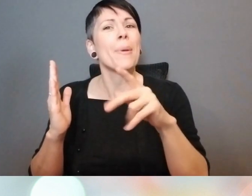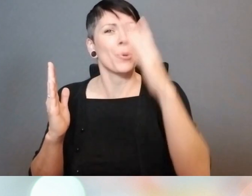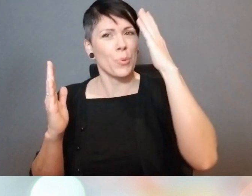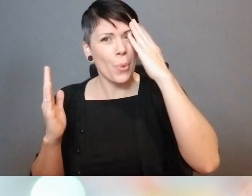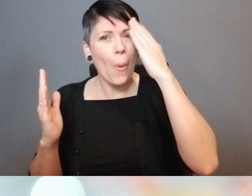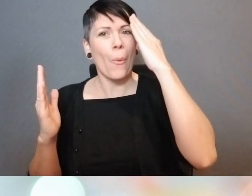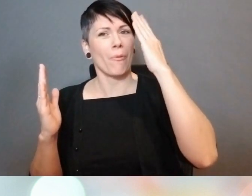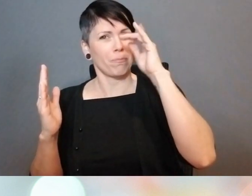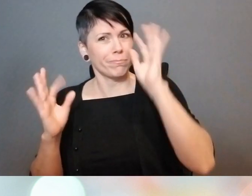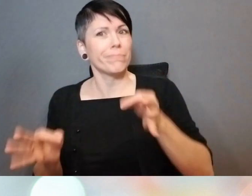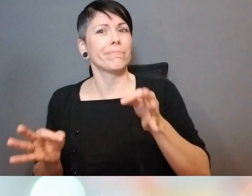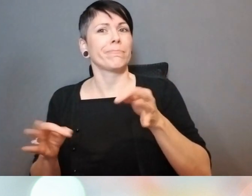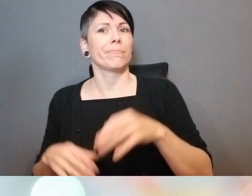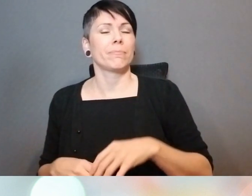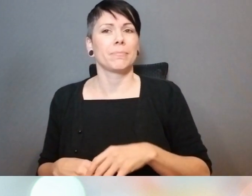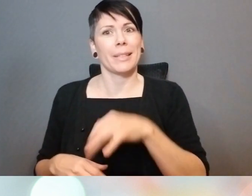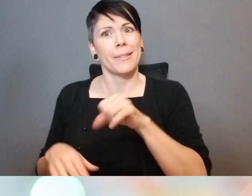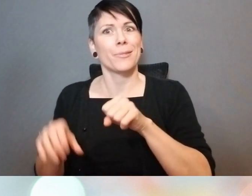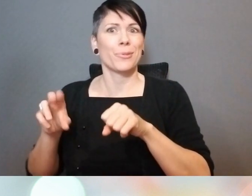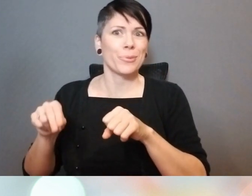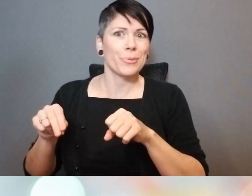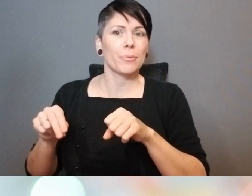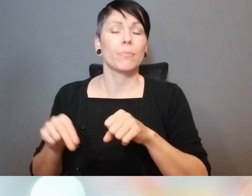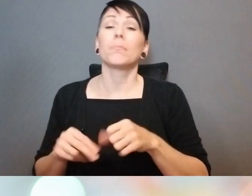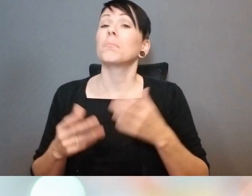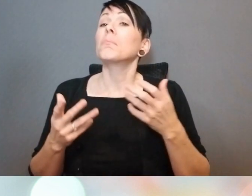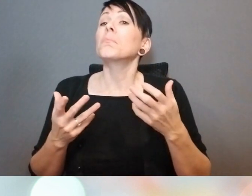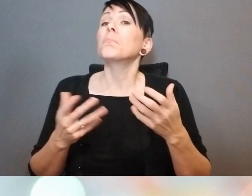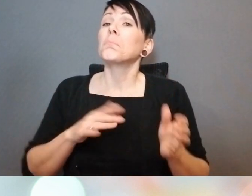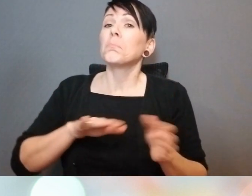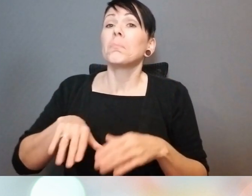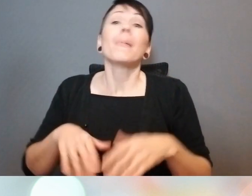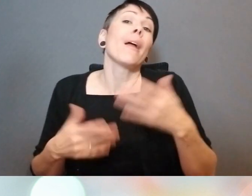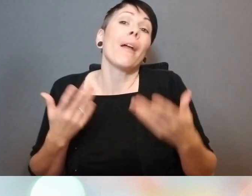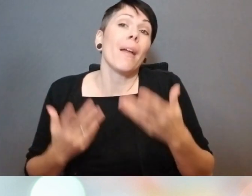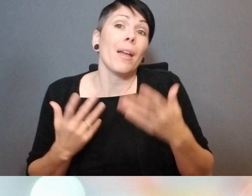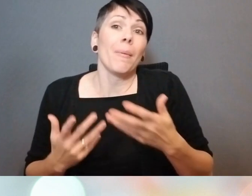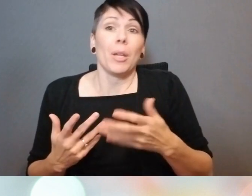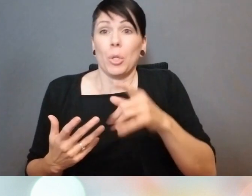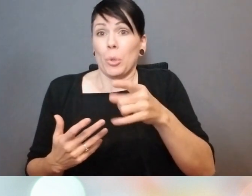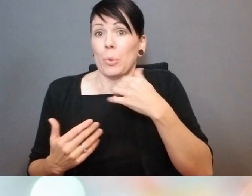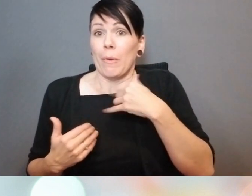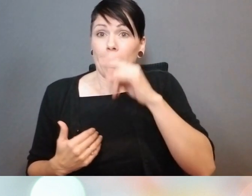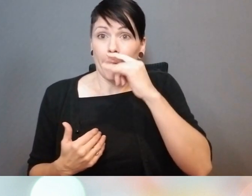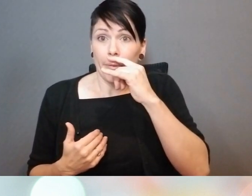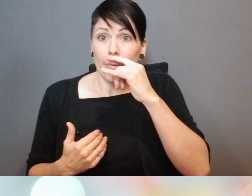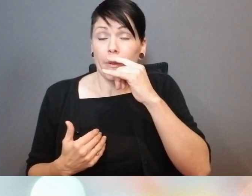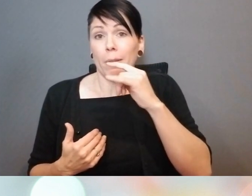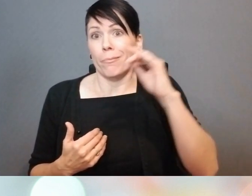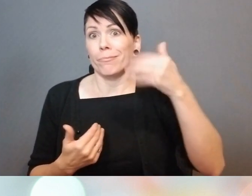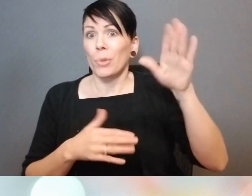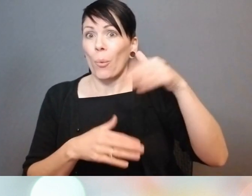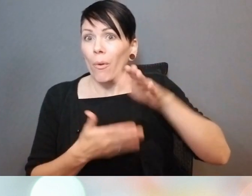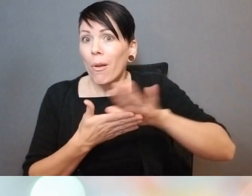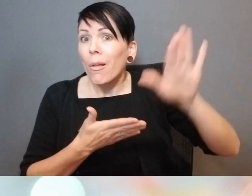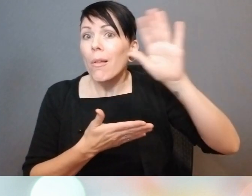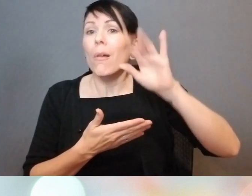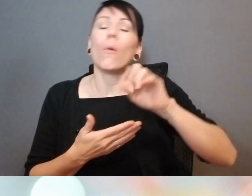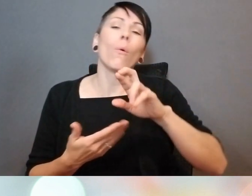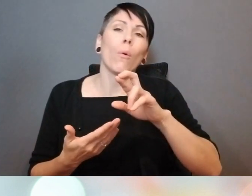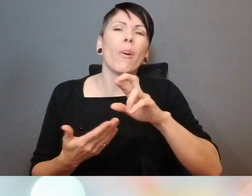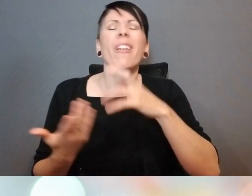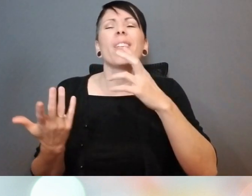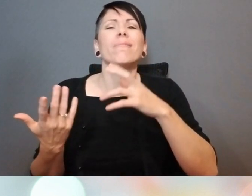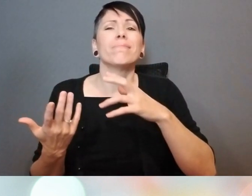Maybe you have a child who's heading off to college, and you want to tour some things long-term, or maybe they're still at home, but they have outgrown